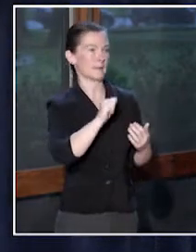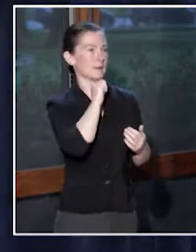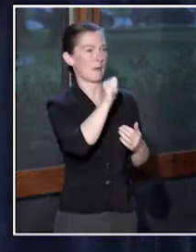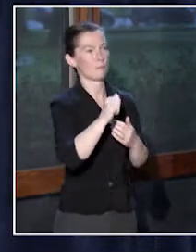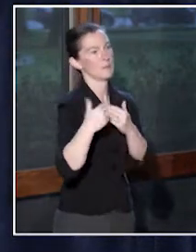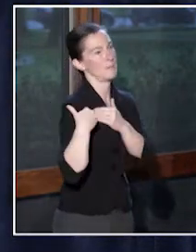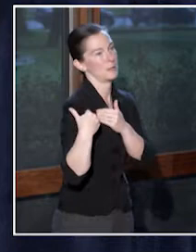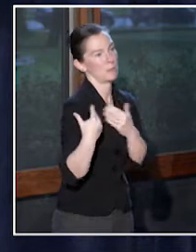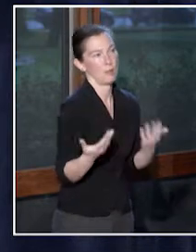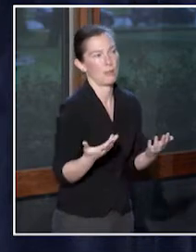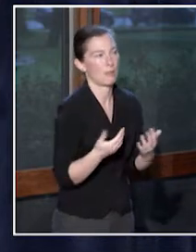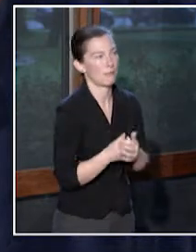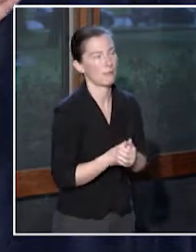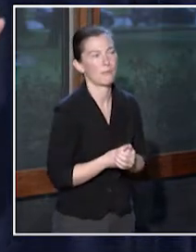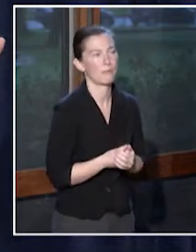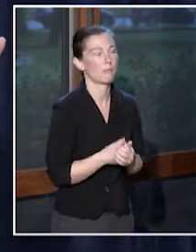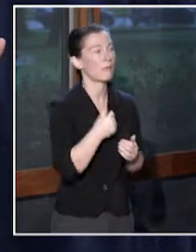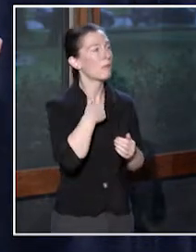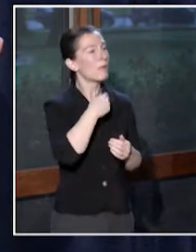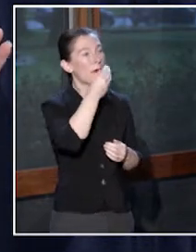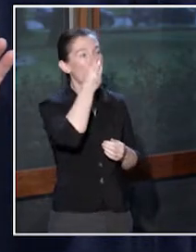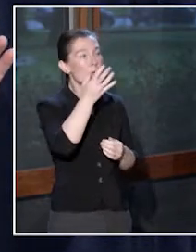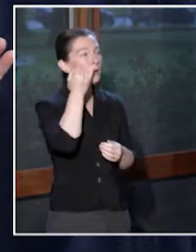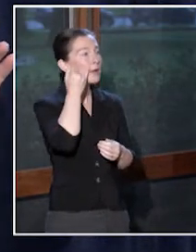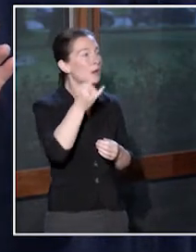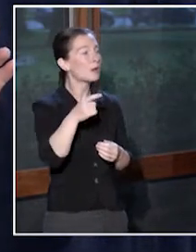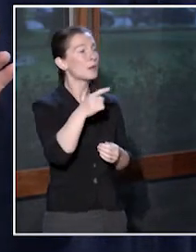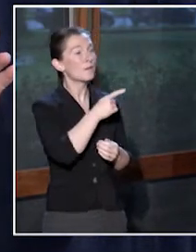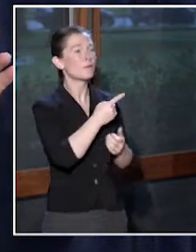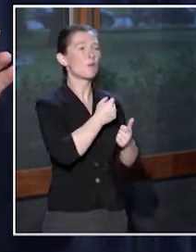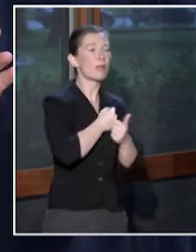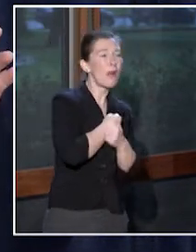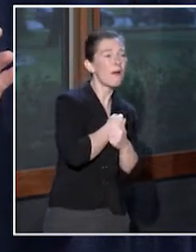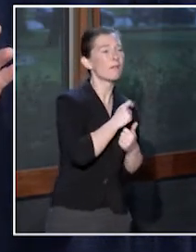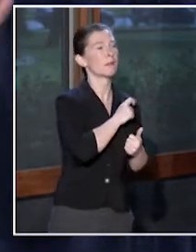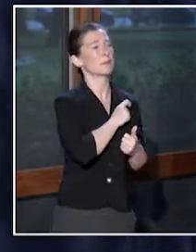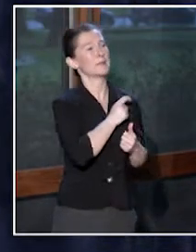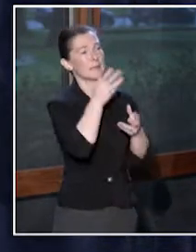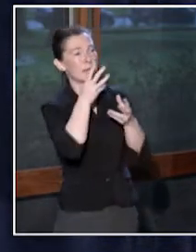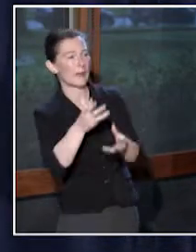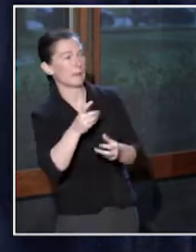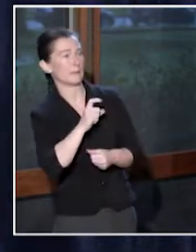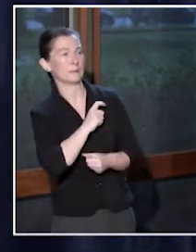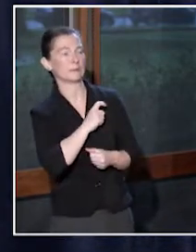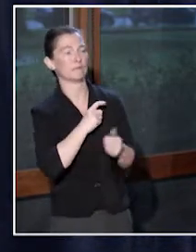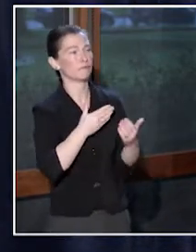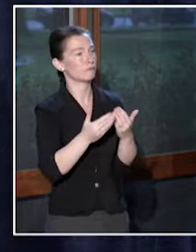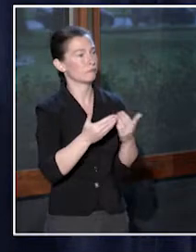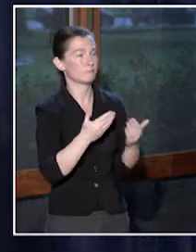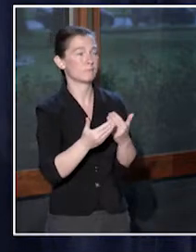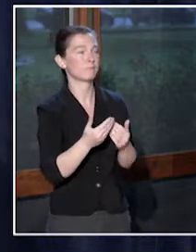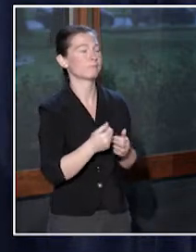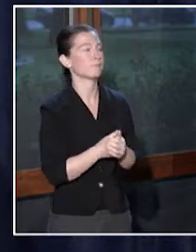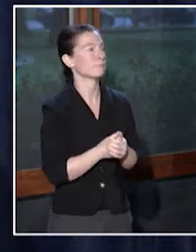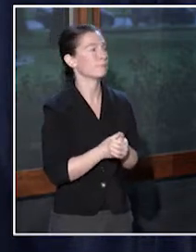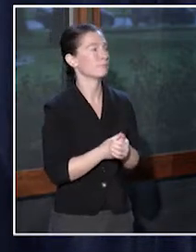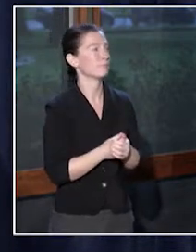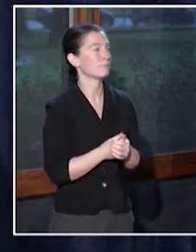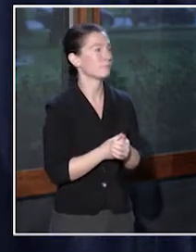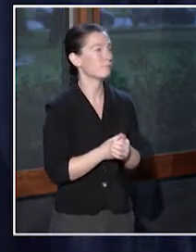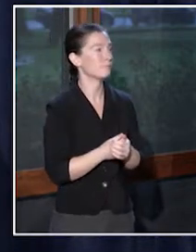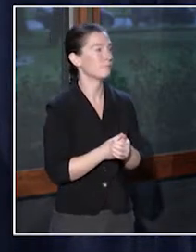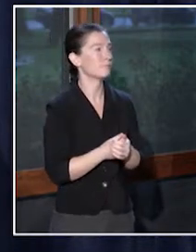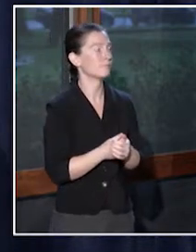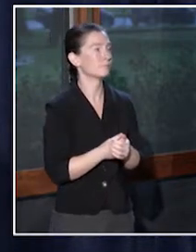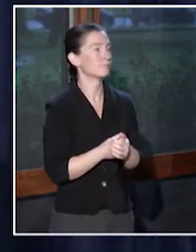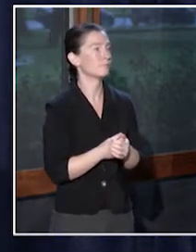police or you hate the police. There is one truth that